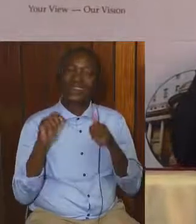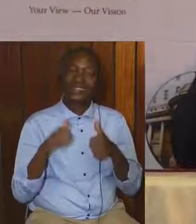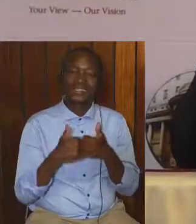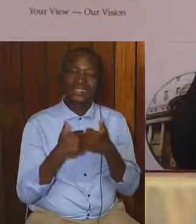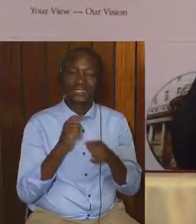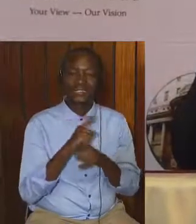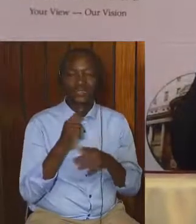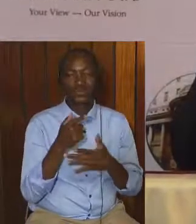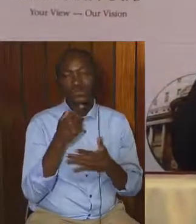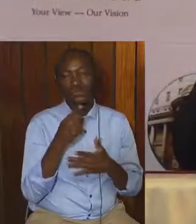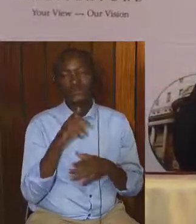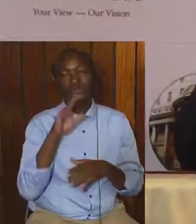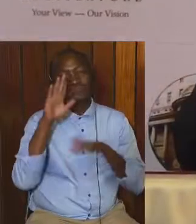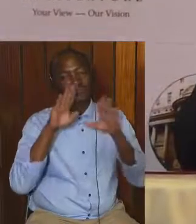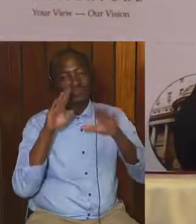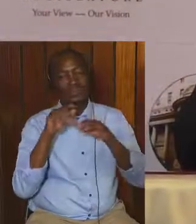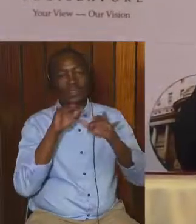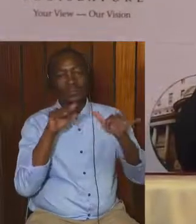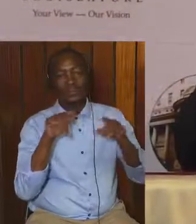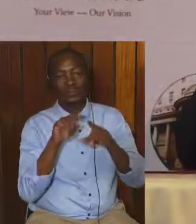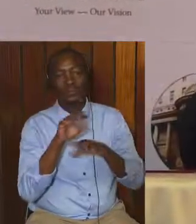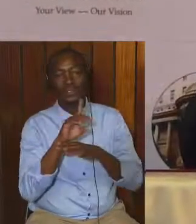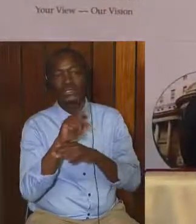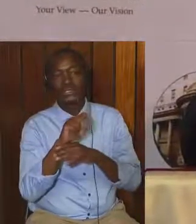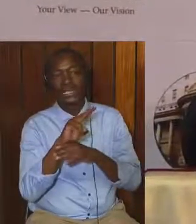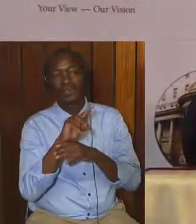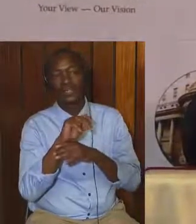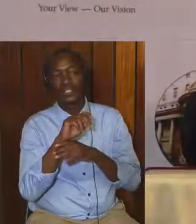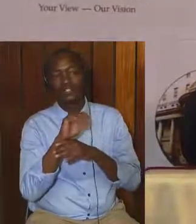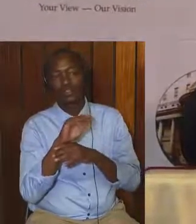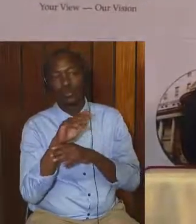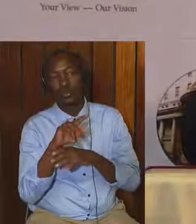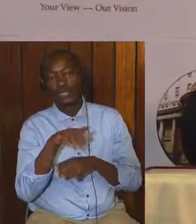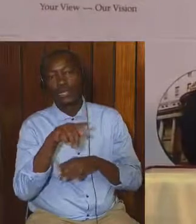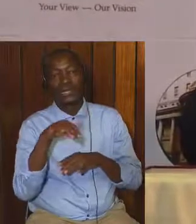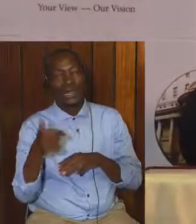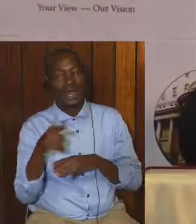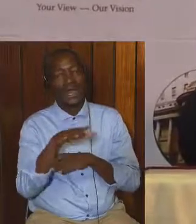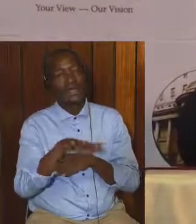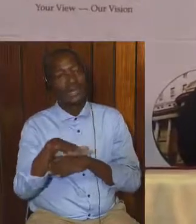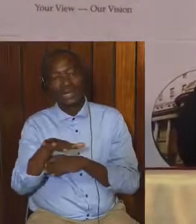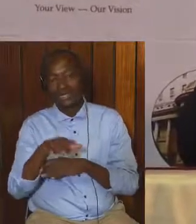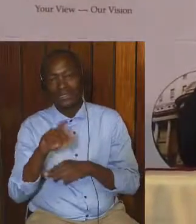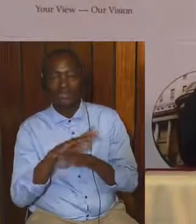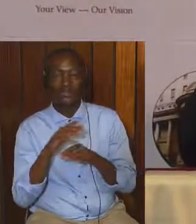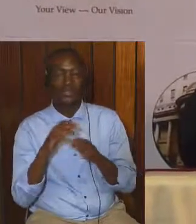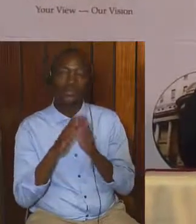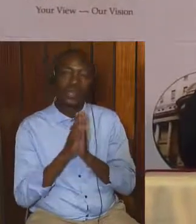been raised by the people in Davidton and in other areas. We are appealing that